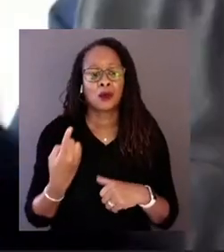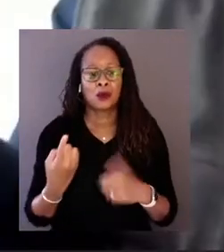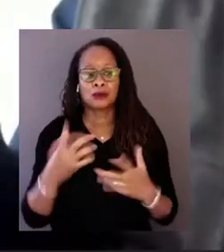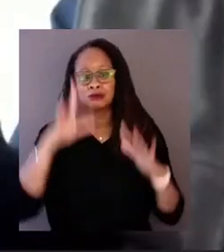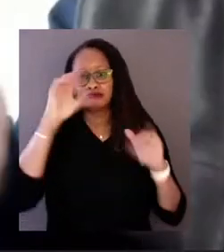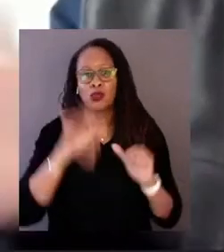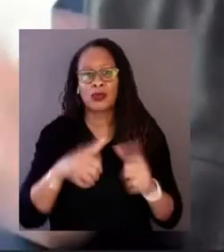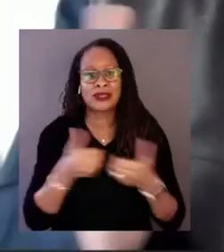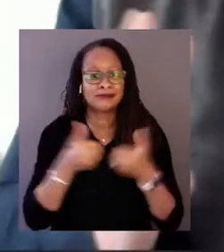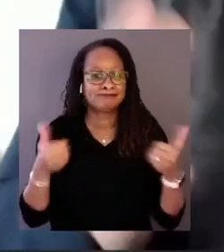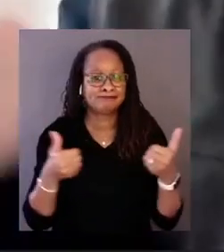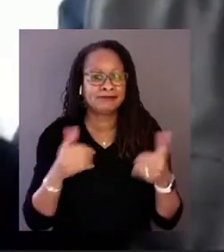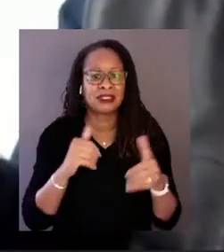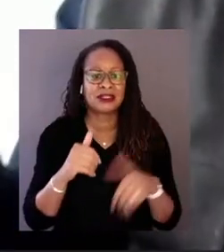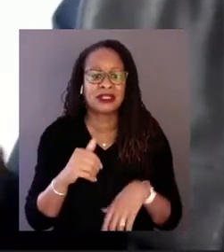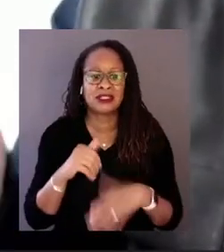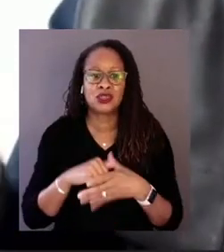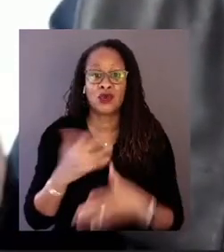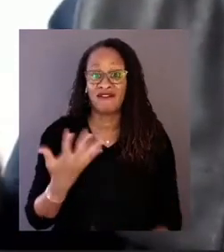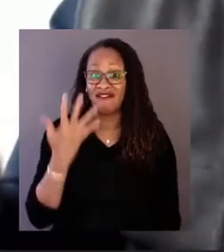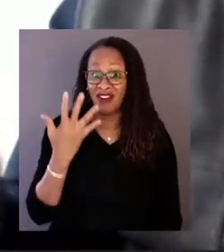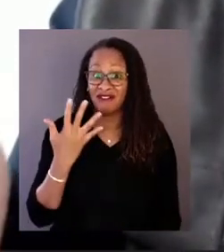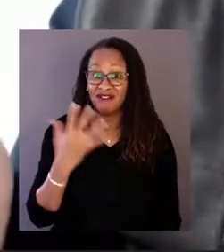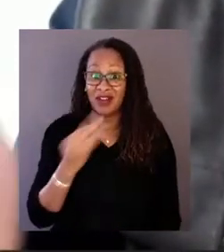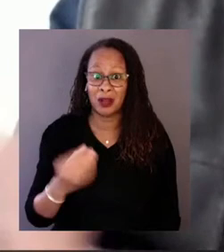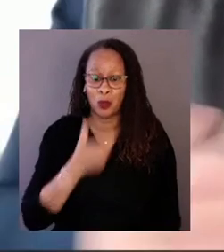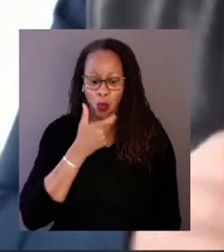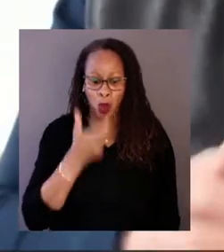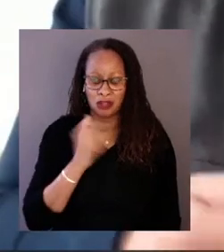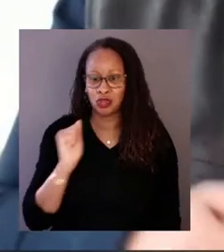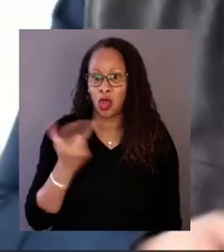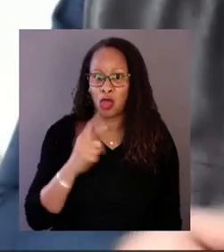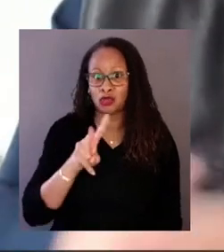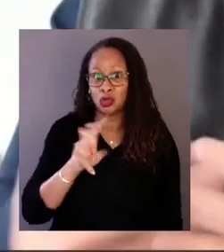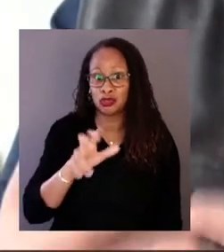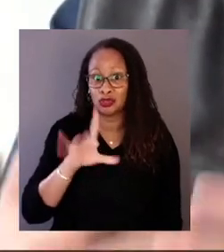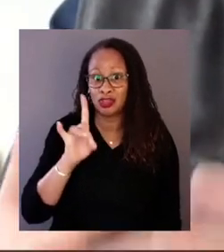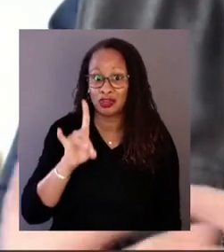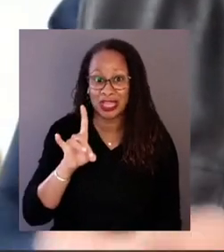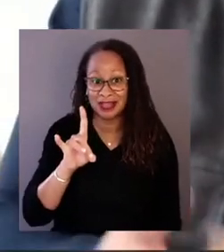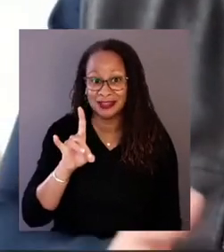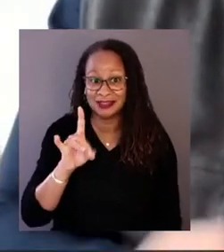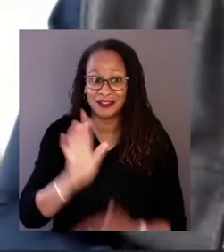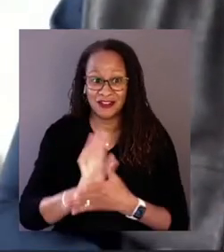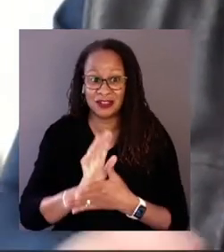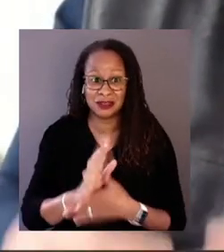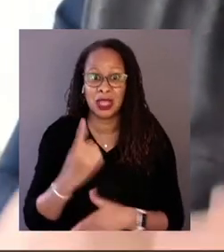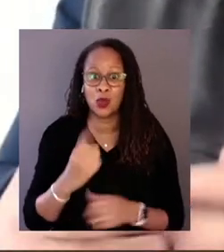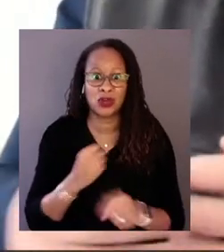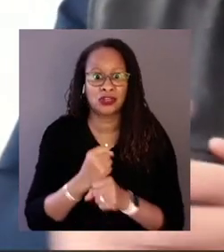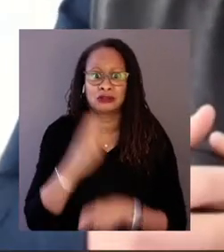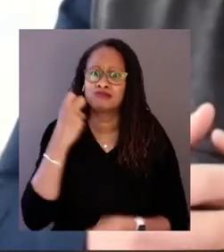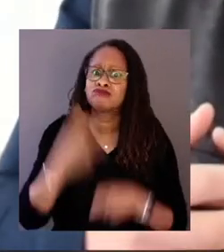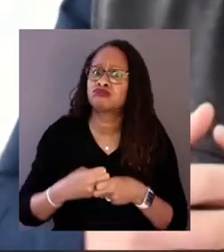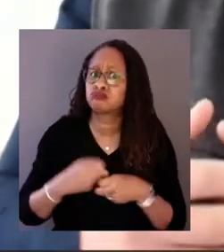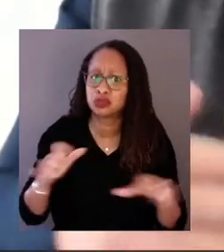into like 5 and watch all 238, you know, in a year. It's so hard to do that.